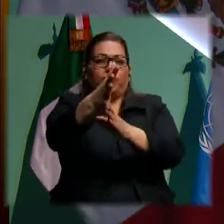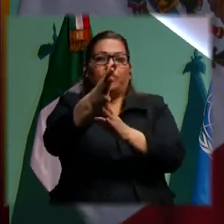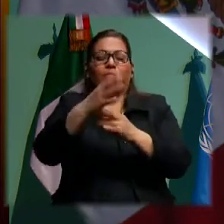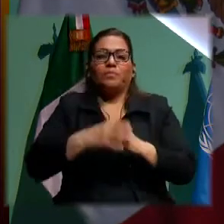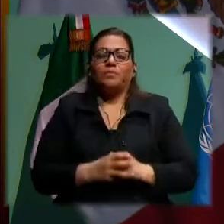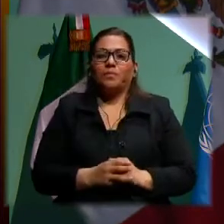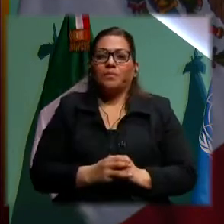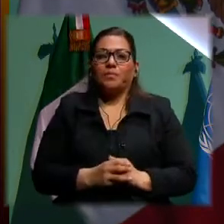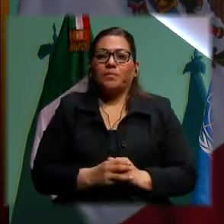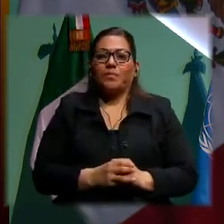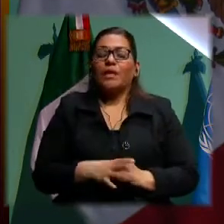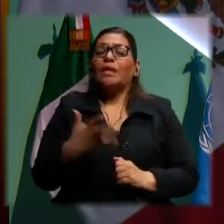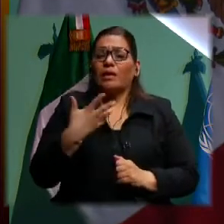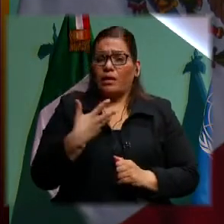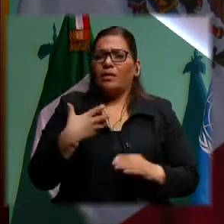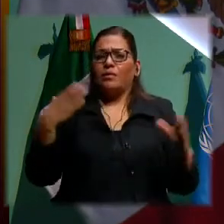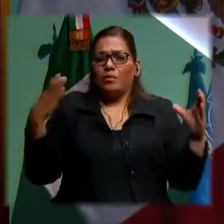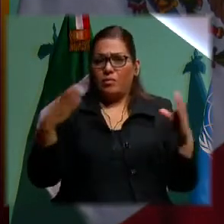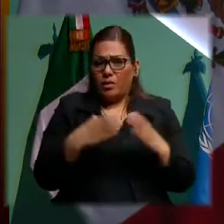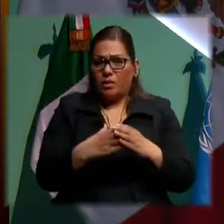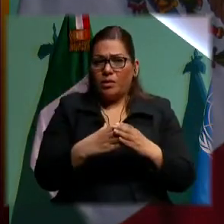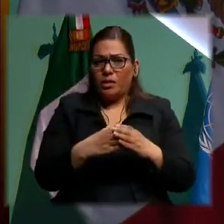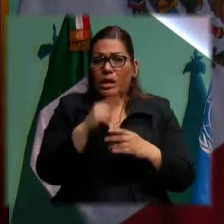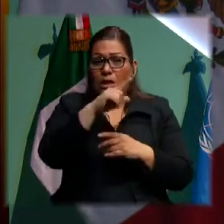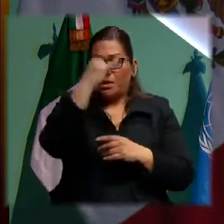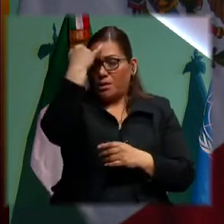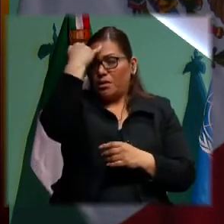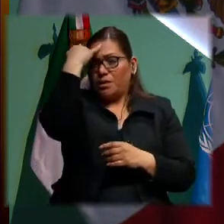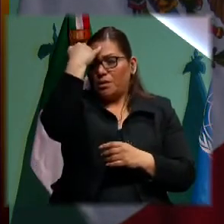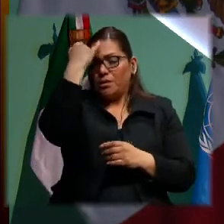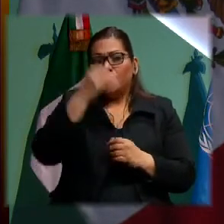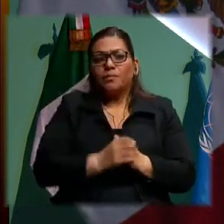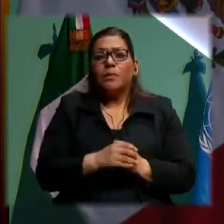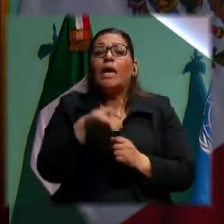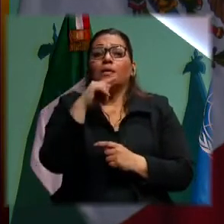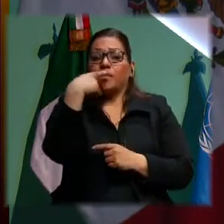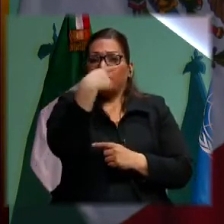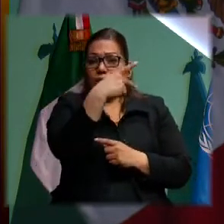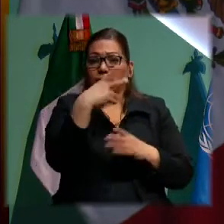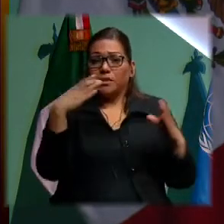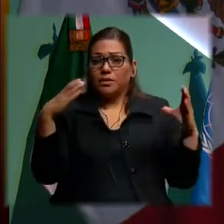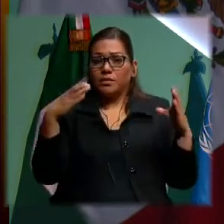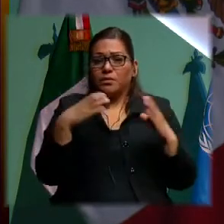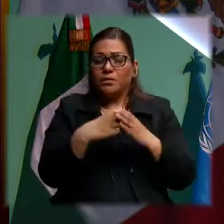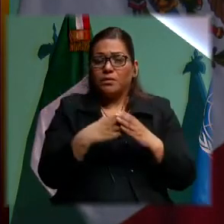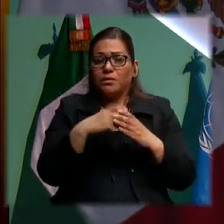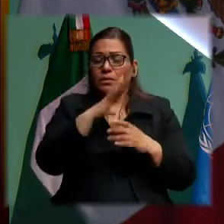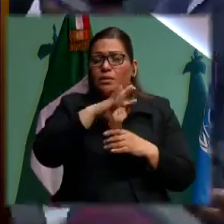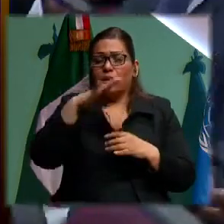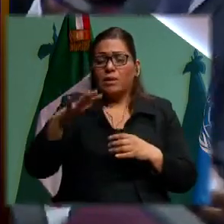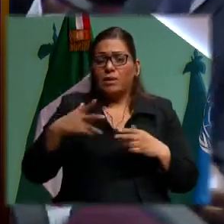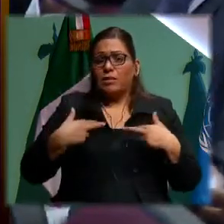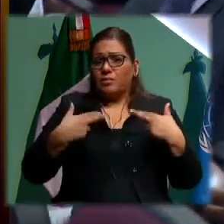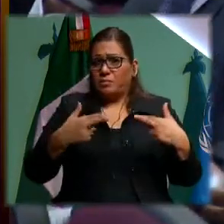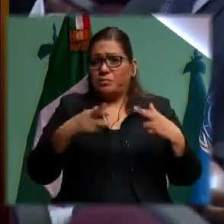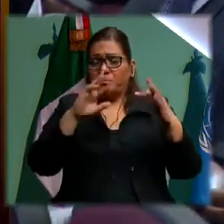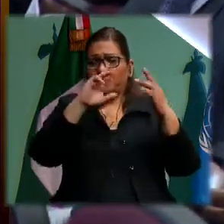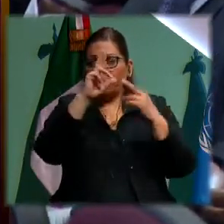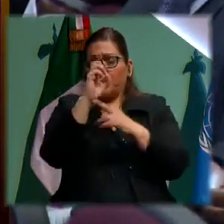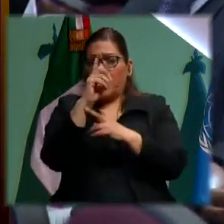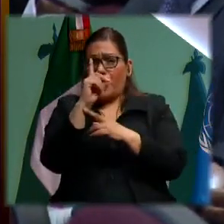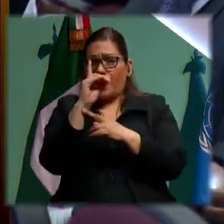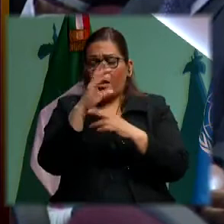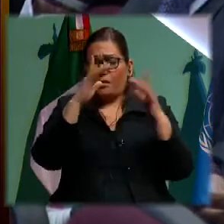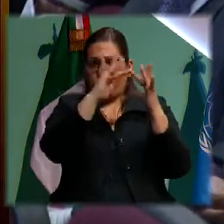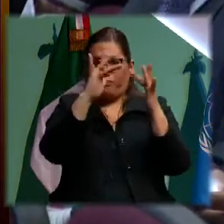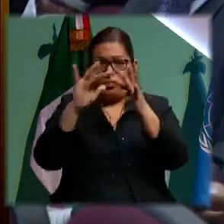India, where again, the community itself has built a Wi-Fi network that is used by the